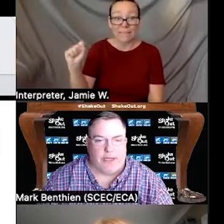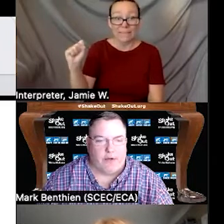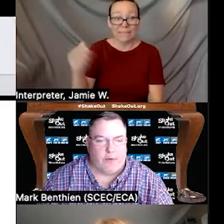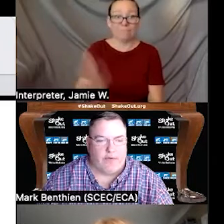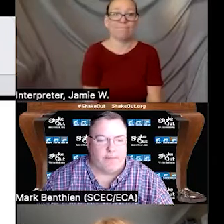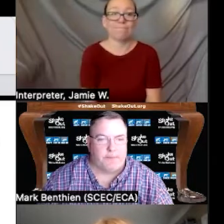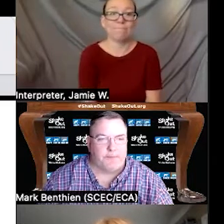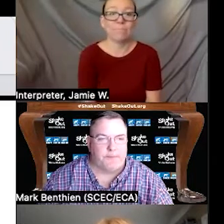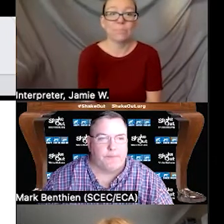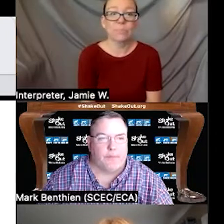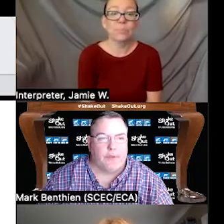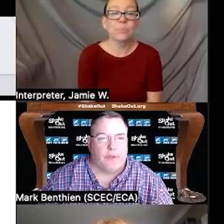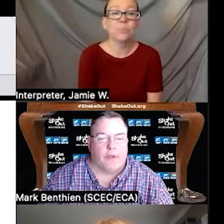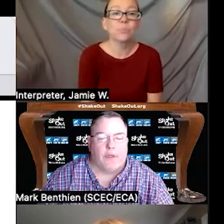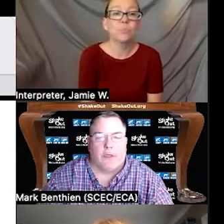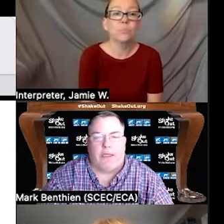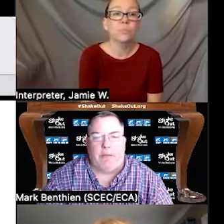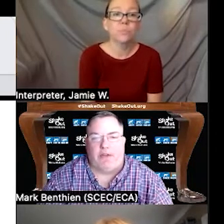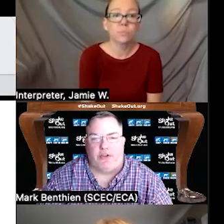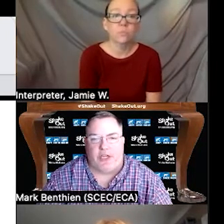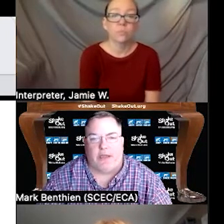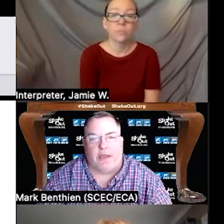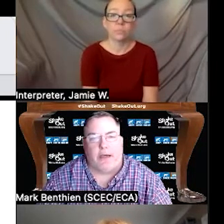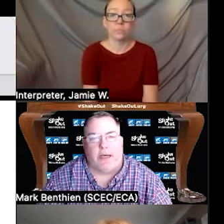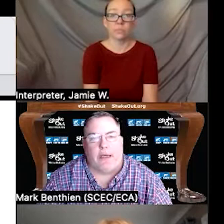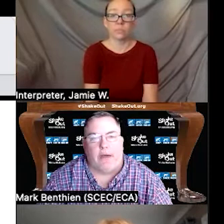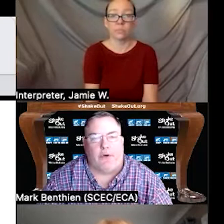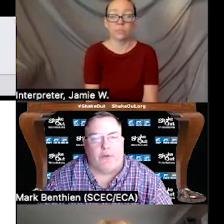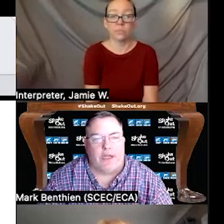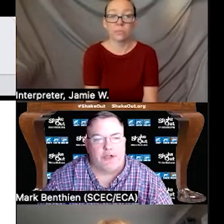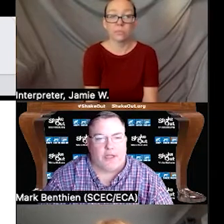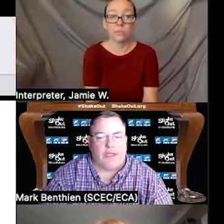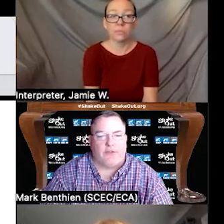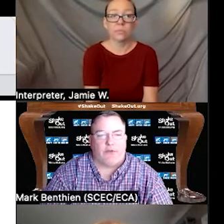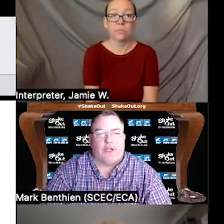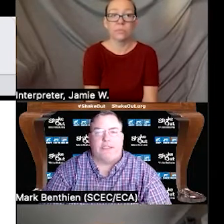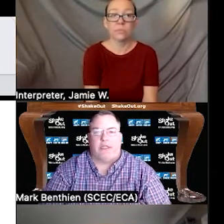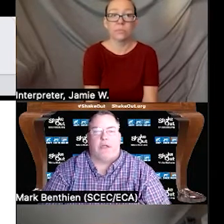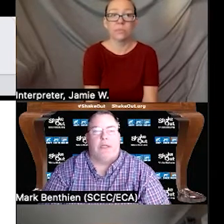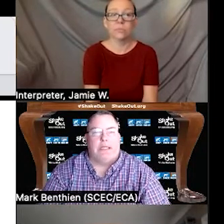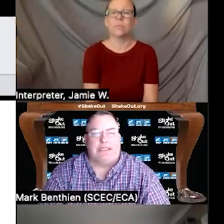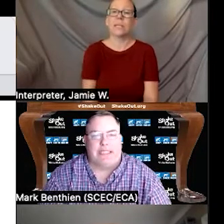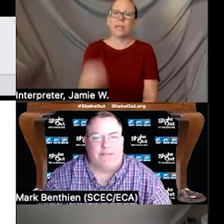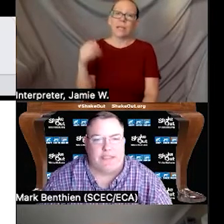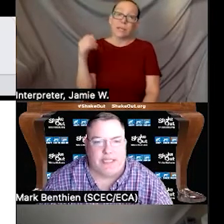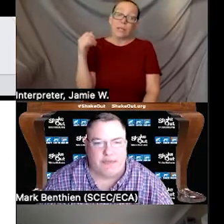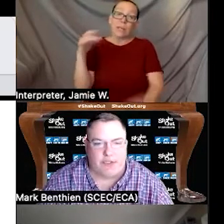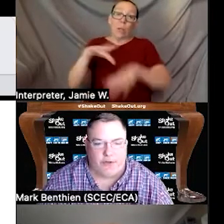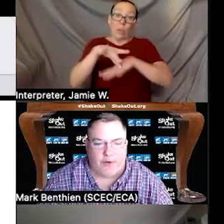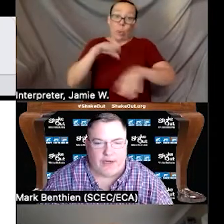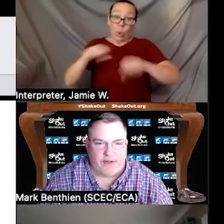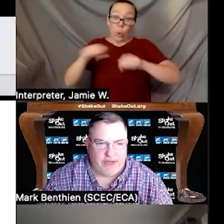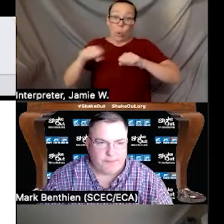to be at your event. Key messaging of Earthquake Country Alliance is organized along the 7 steps